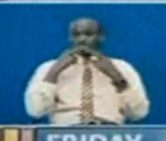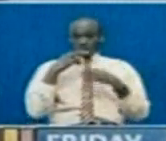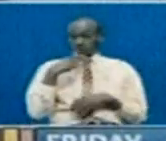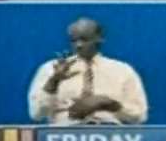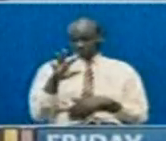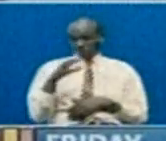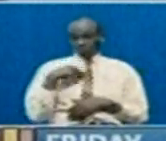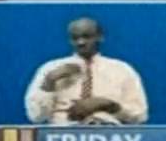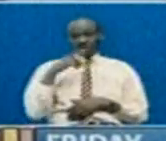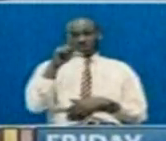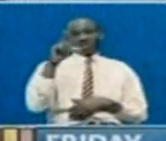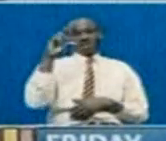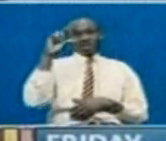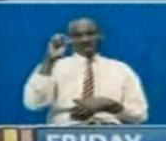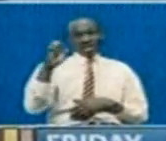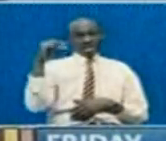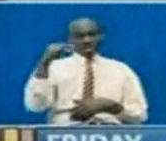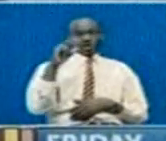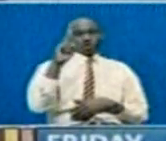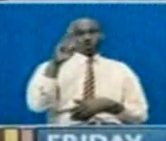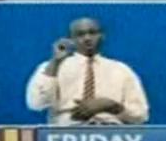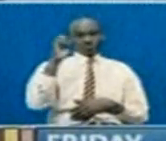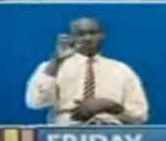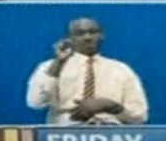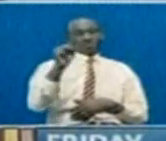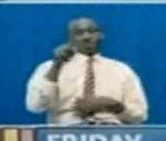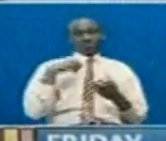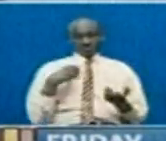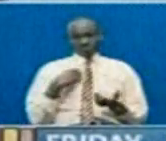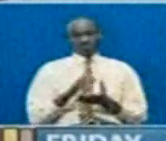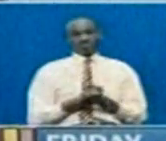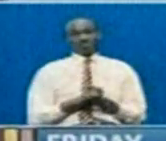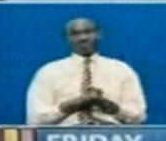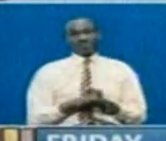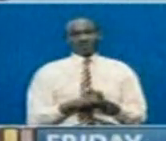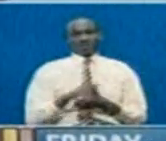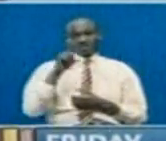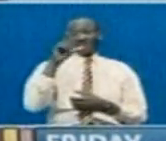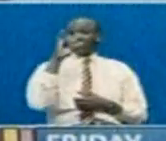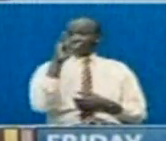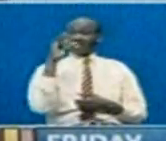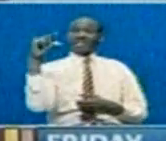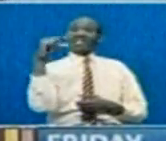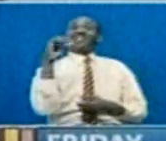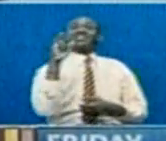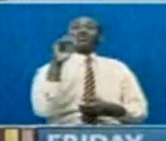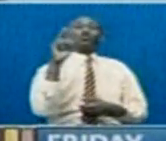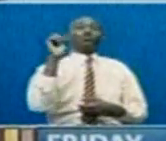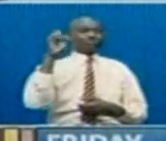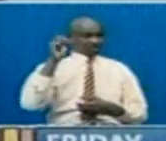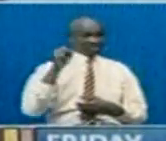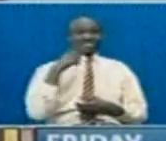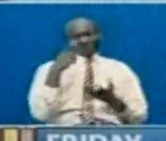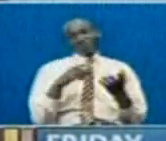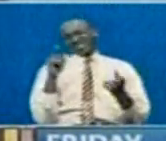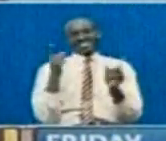of legumes or legumes. Legumes or legumes. But the adjective is